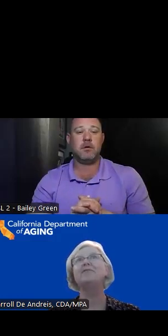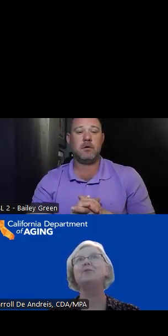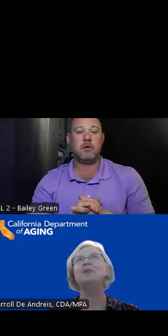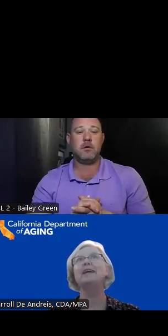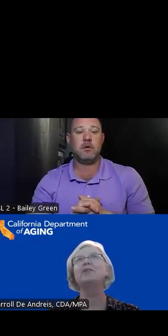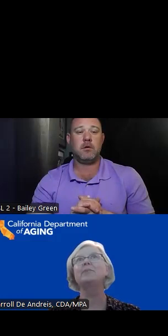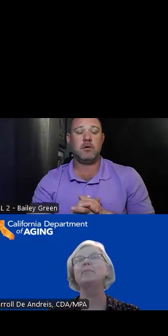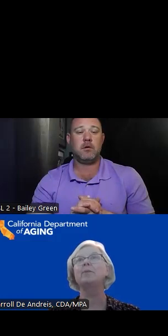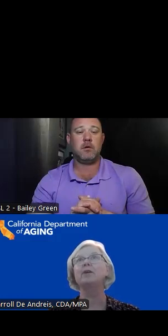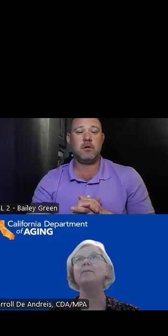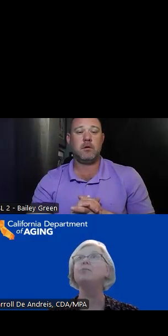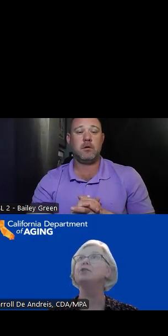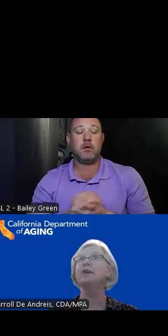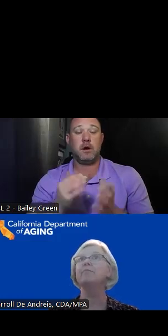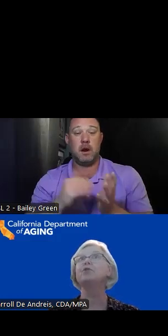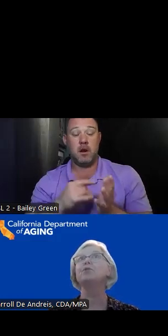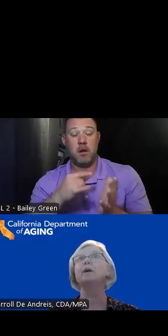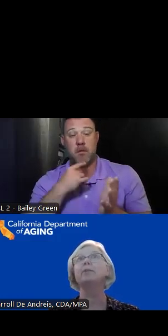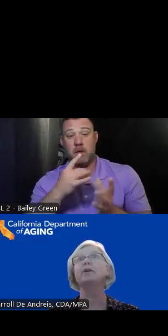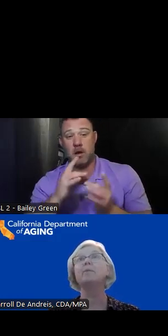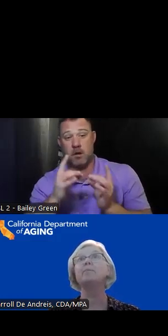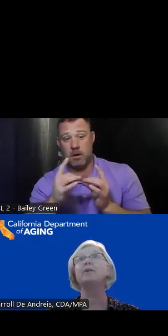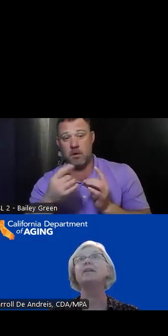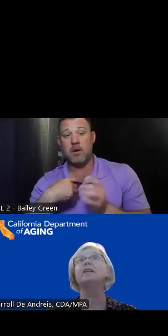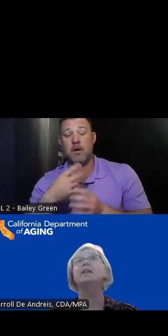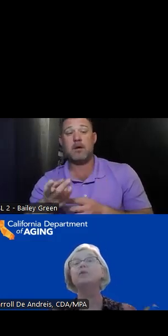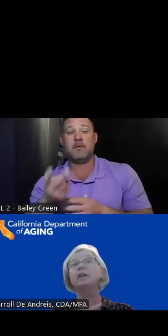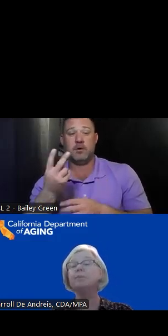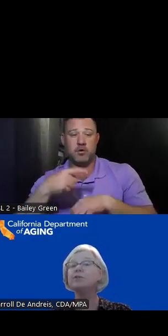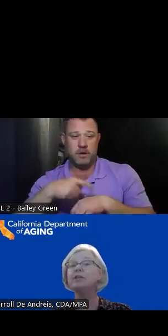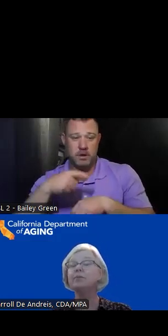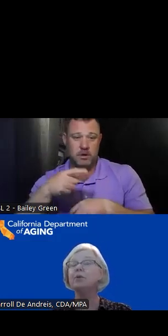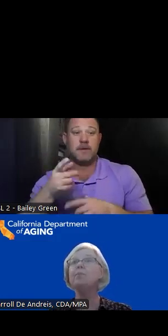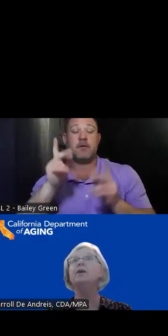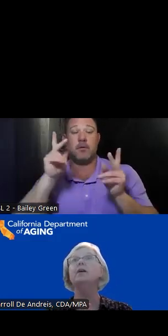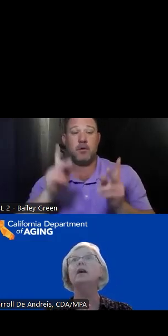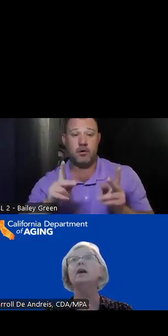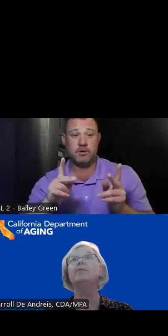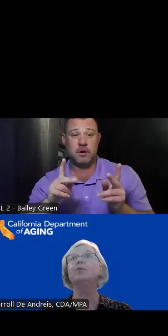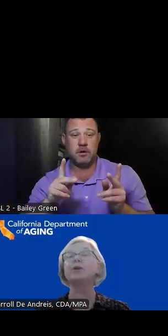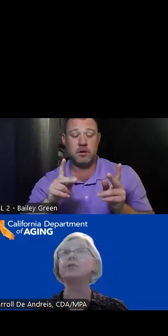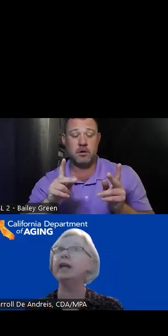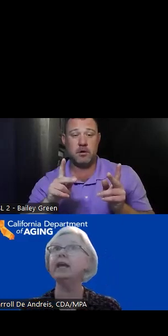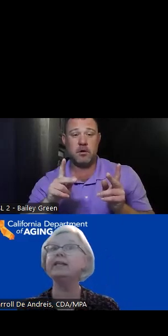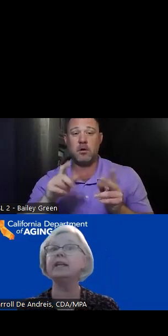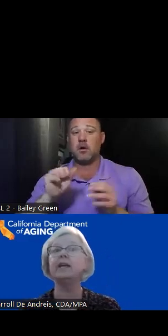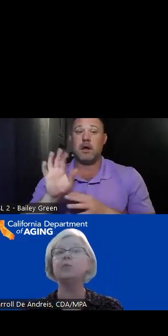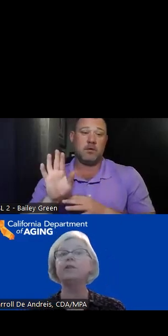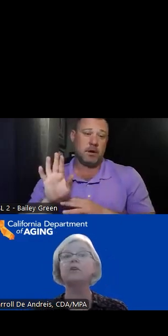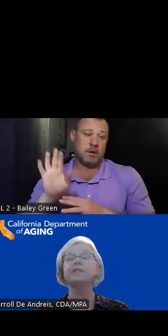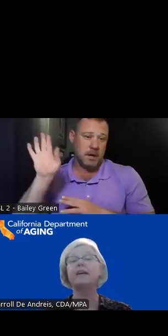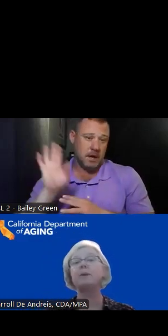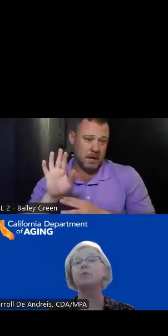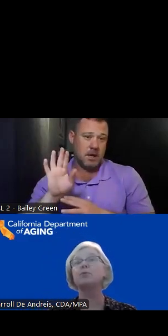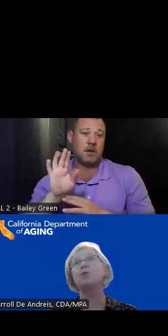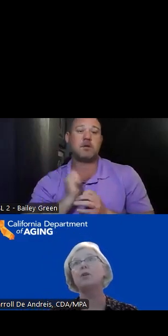Again, if you would like to make public comment, we do have 2 public comment periods. If you're in person in the room, you can raise your hand and one